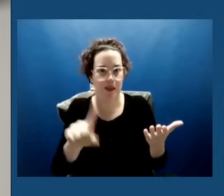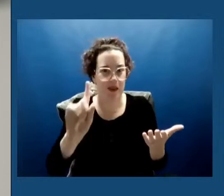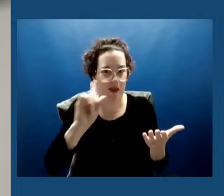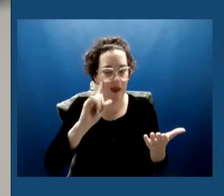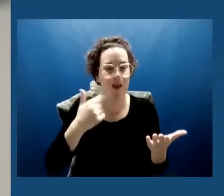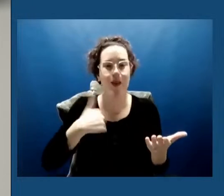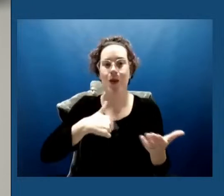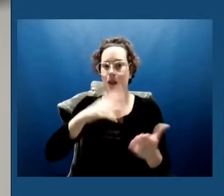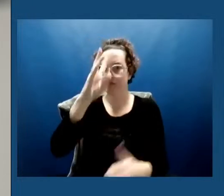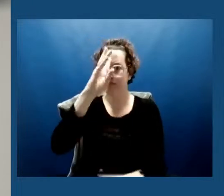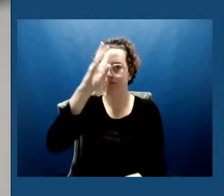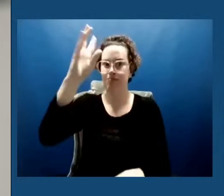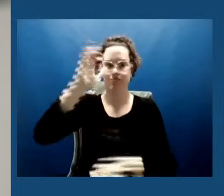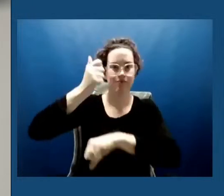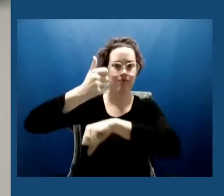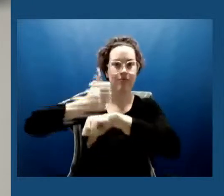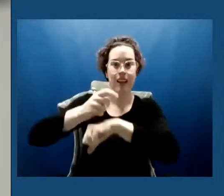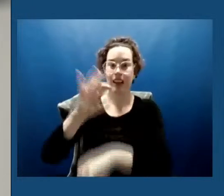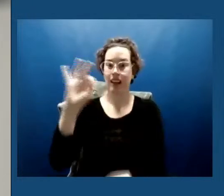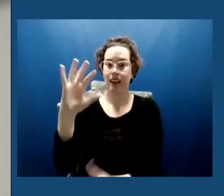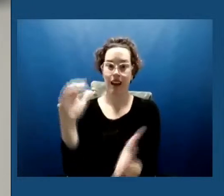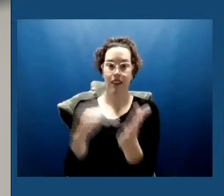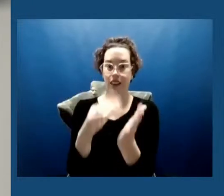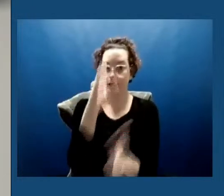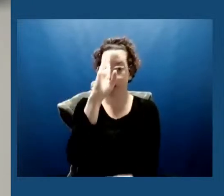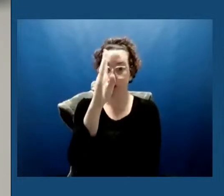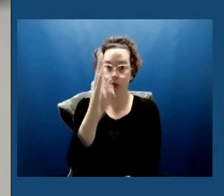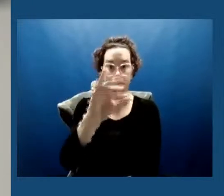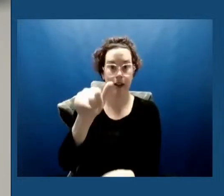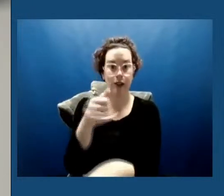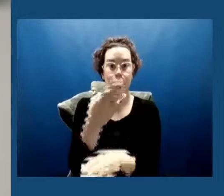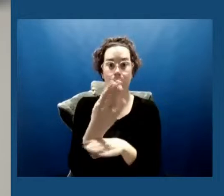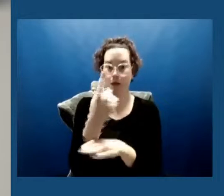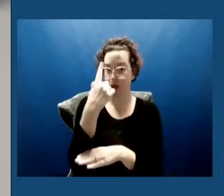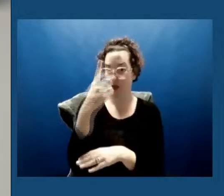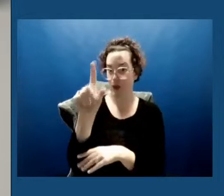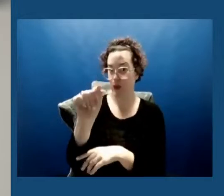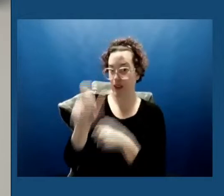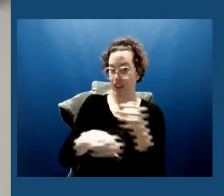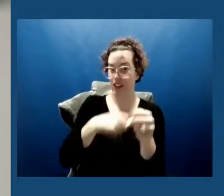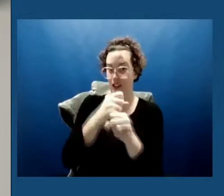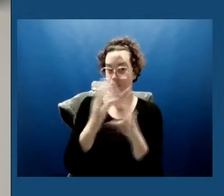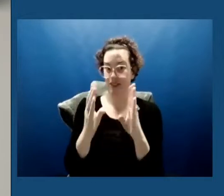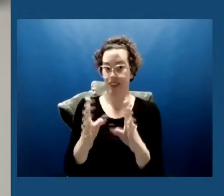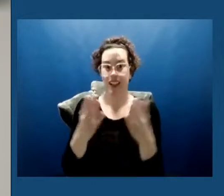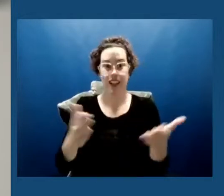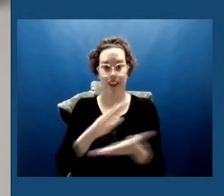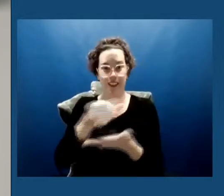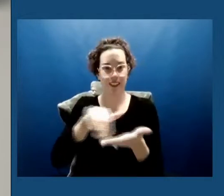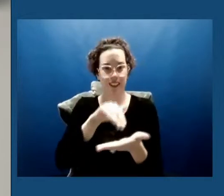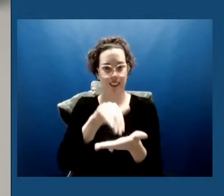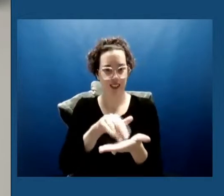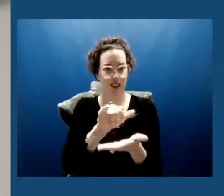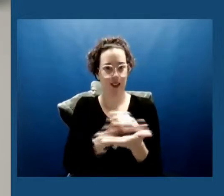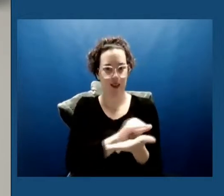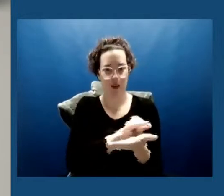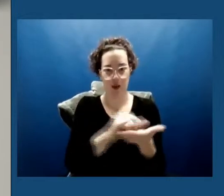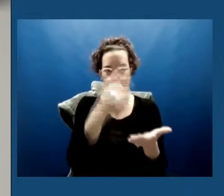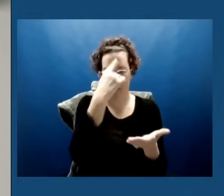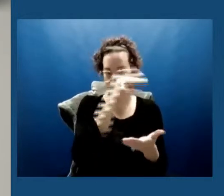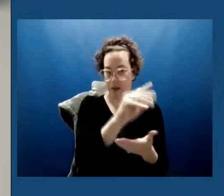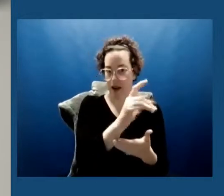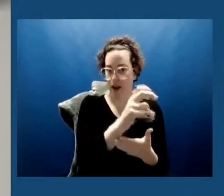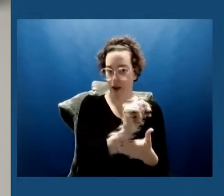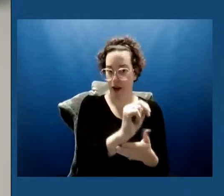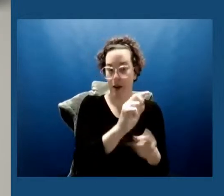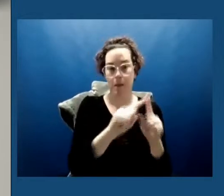creating 9,000 direct jobs over the next 2 decades here in central New York for Micron. But across the